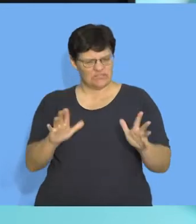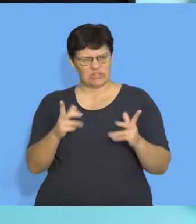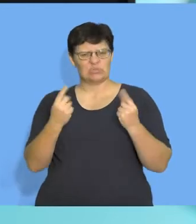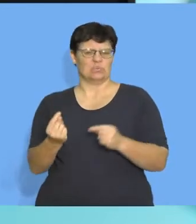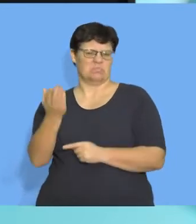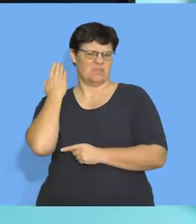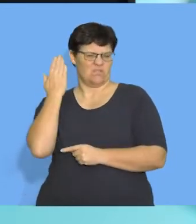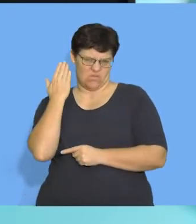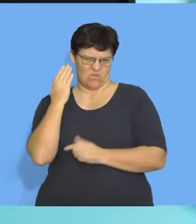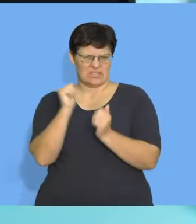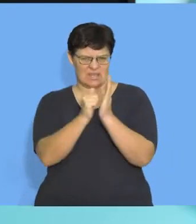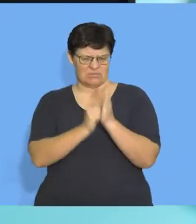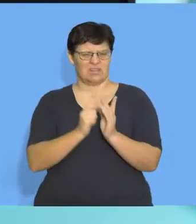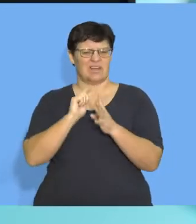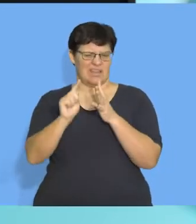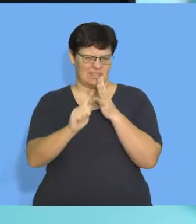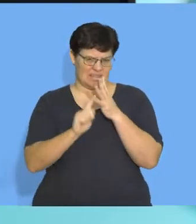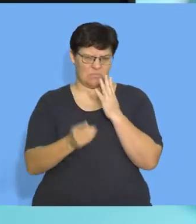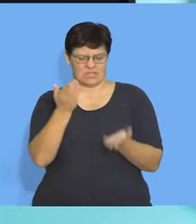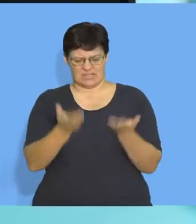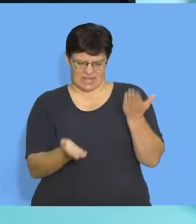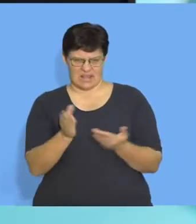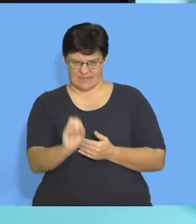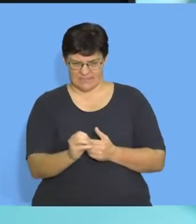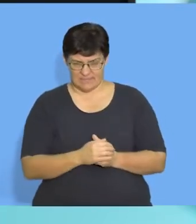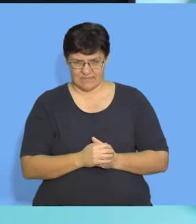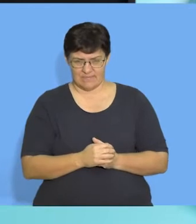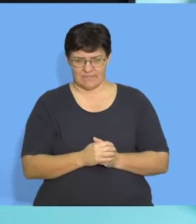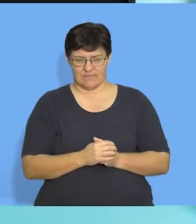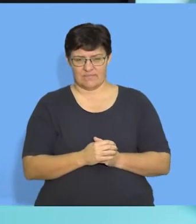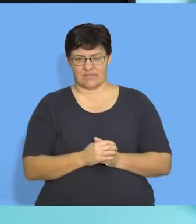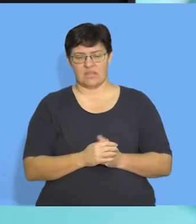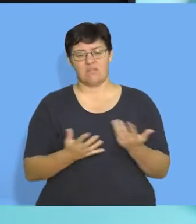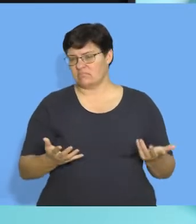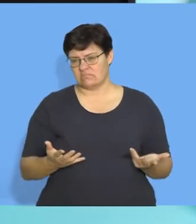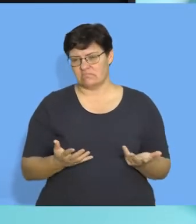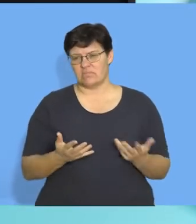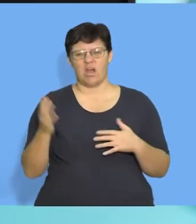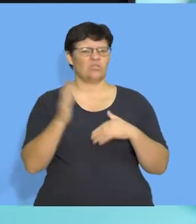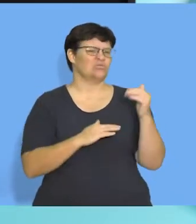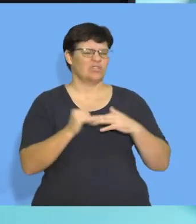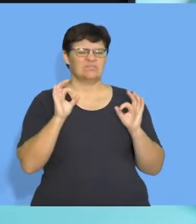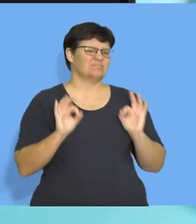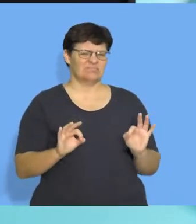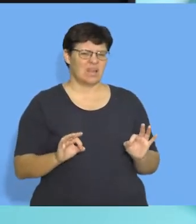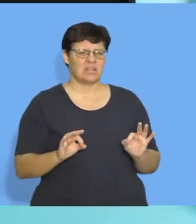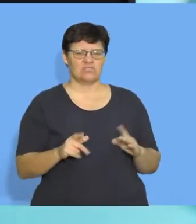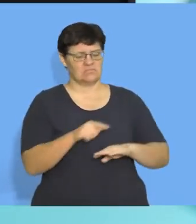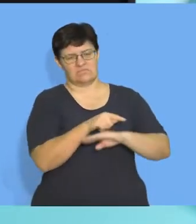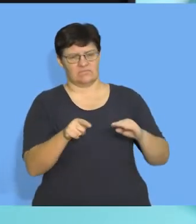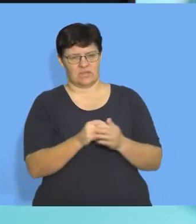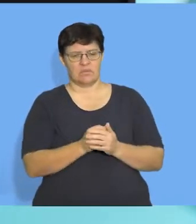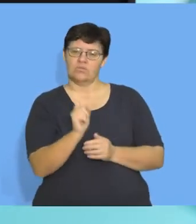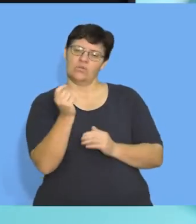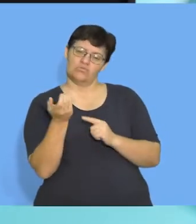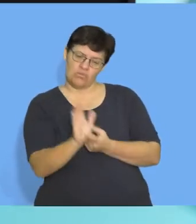subjects where you've had to work with scales. Generally, if we don't do it by construction, it's just a relative thing. So it's showing me the